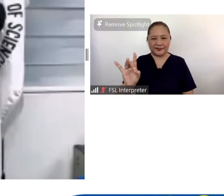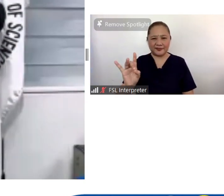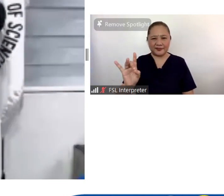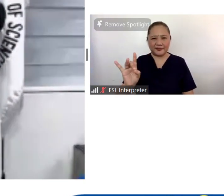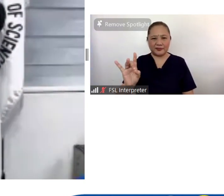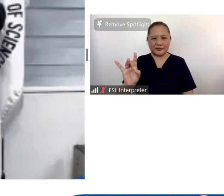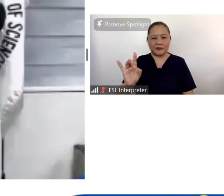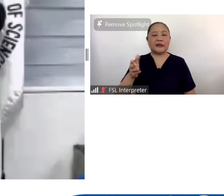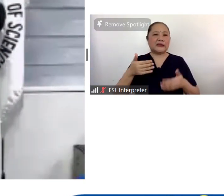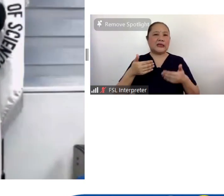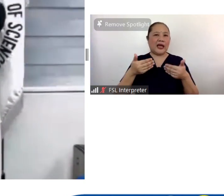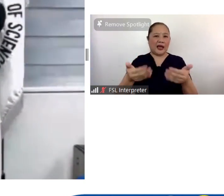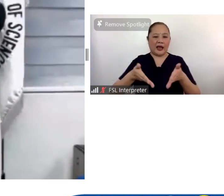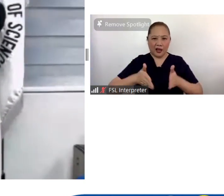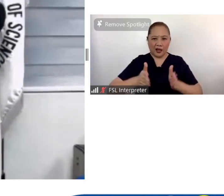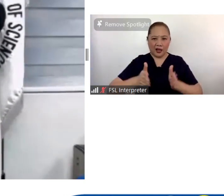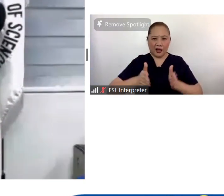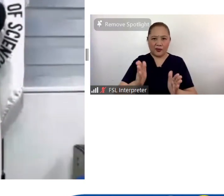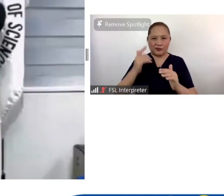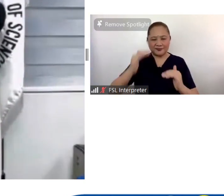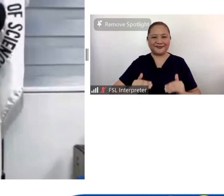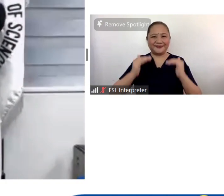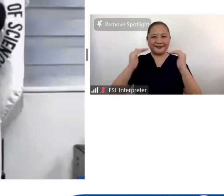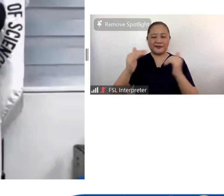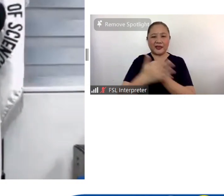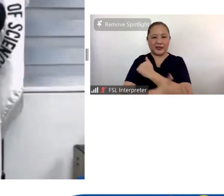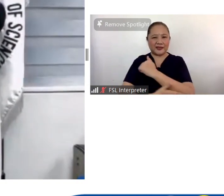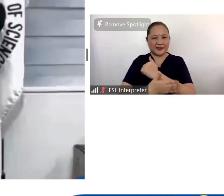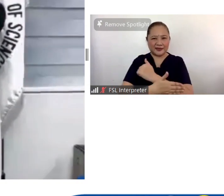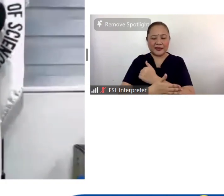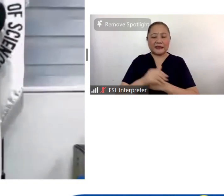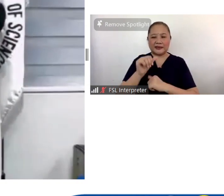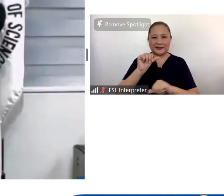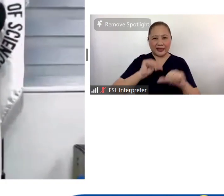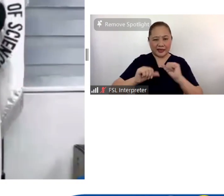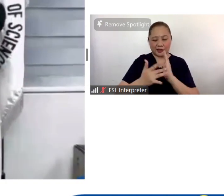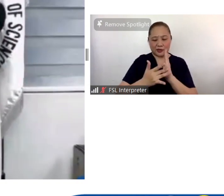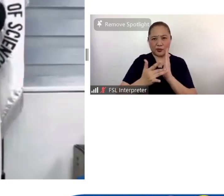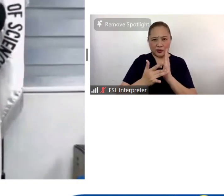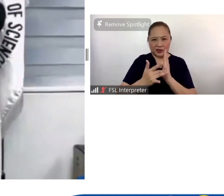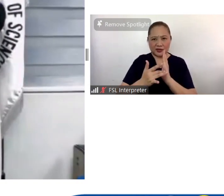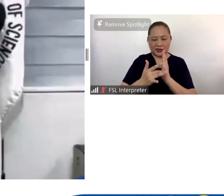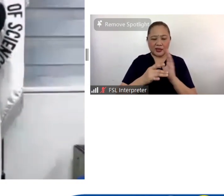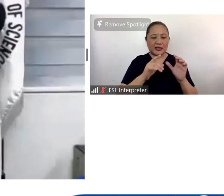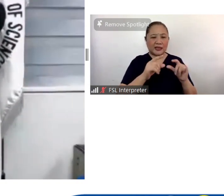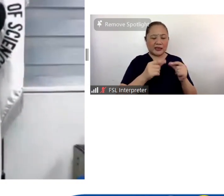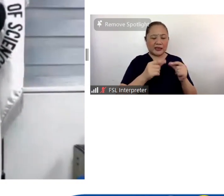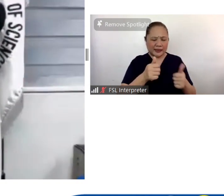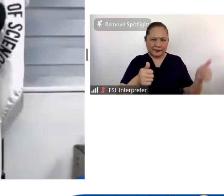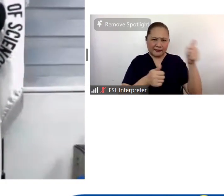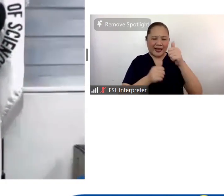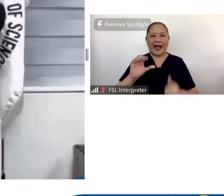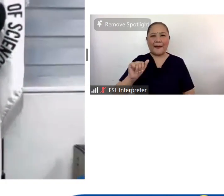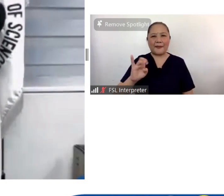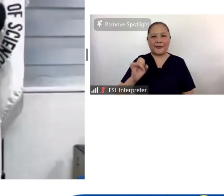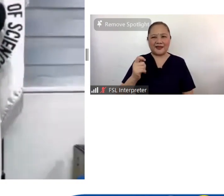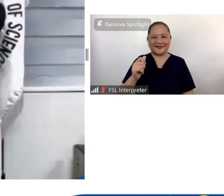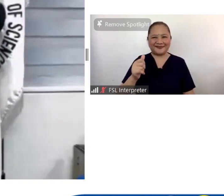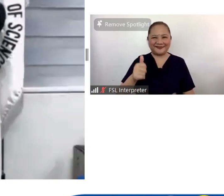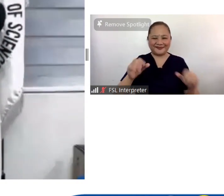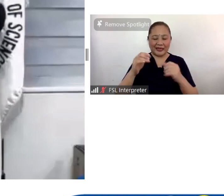paved the way for the elevation of the country's Science and Technology Agency to cabinet level to become the